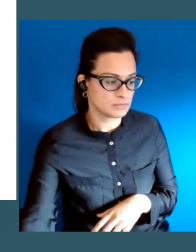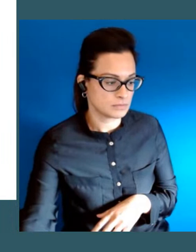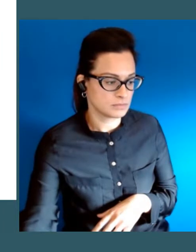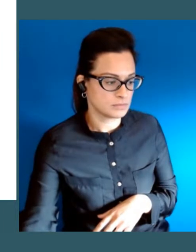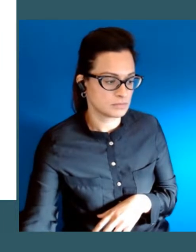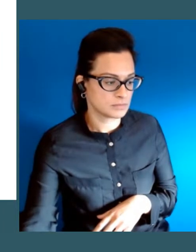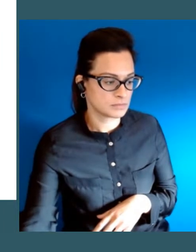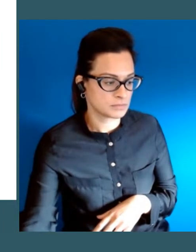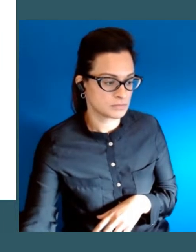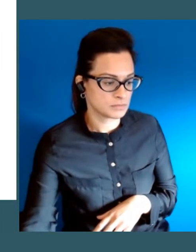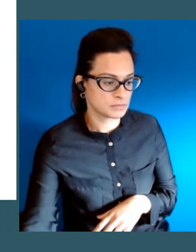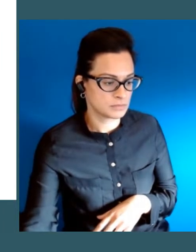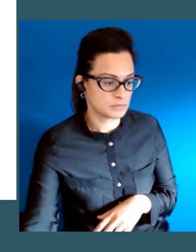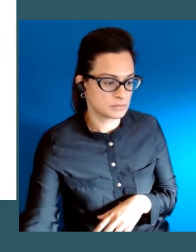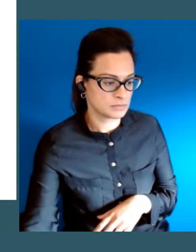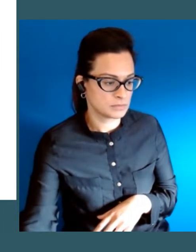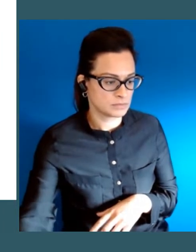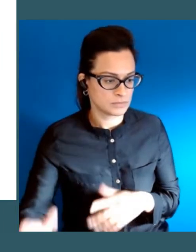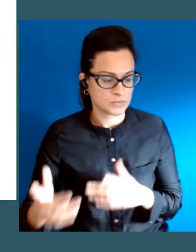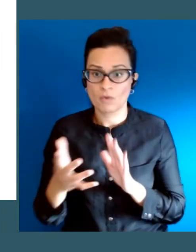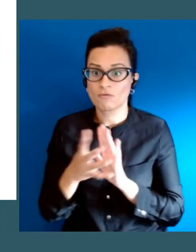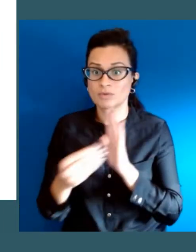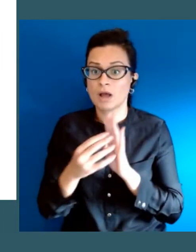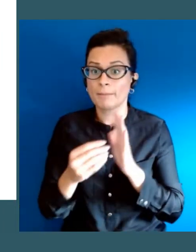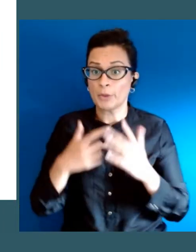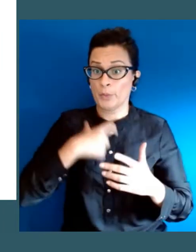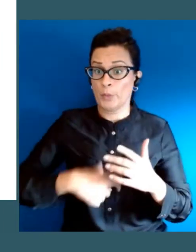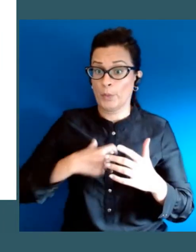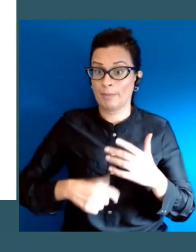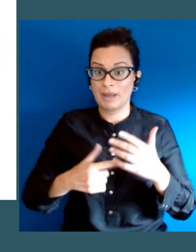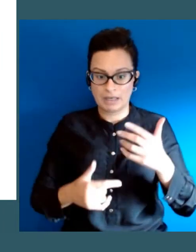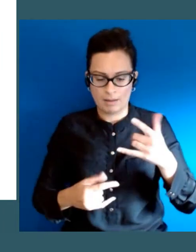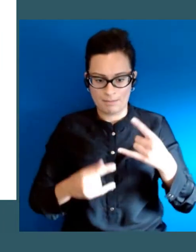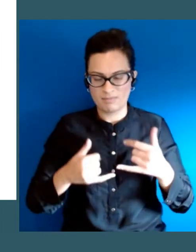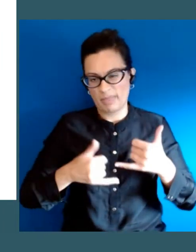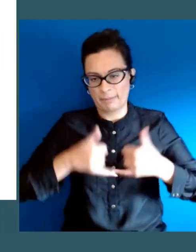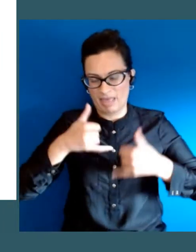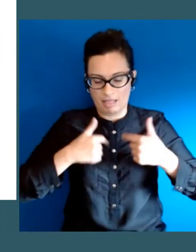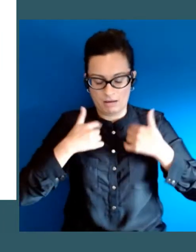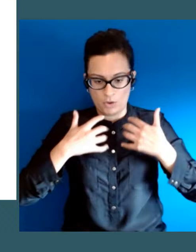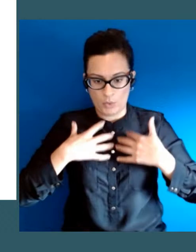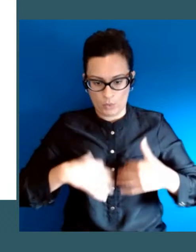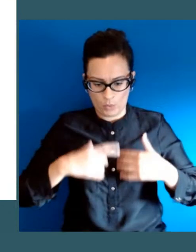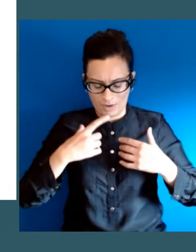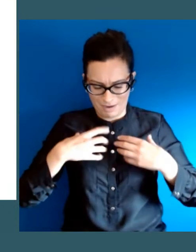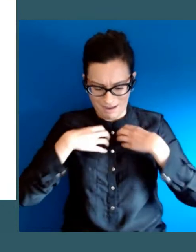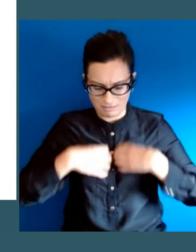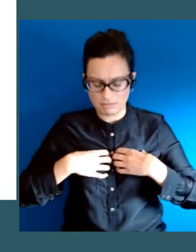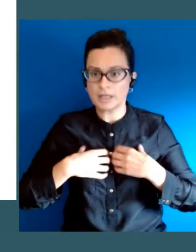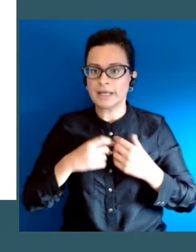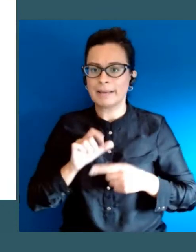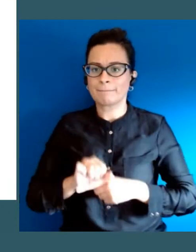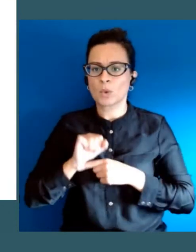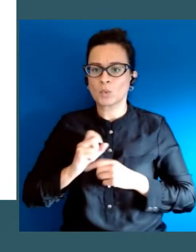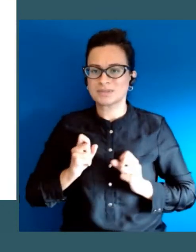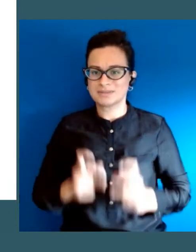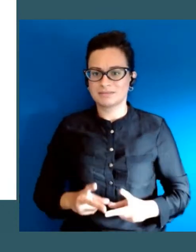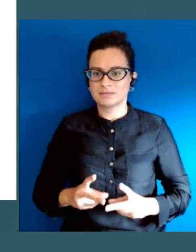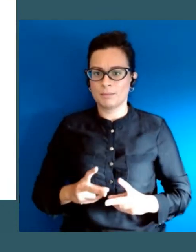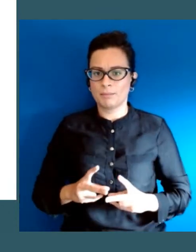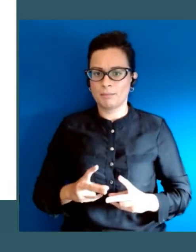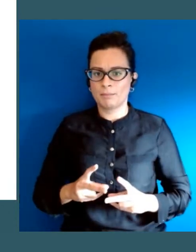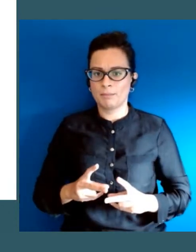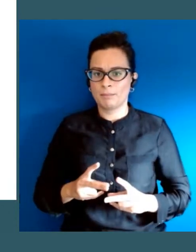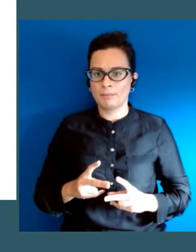shedding in the human milk can be educating the immune system in maybe